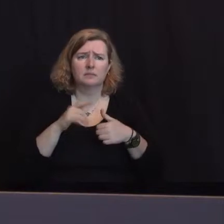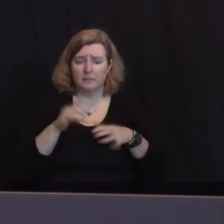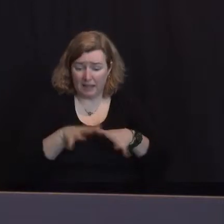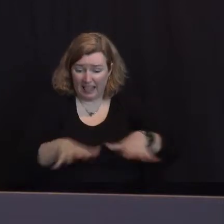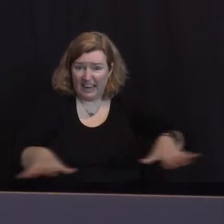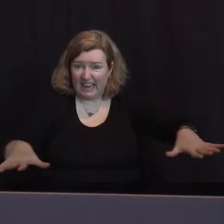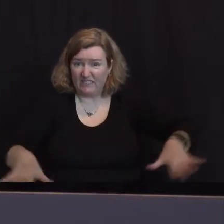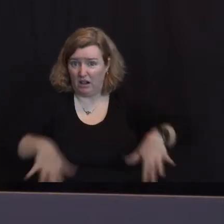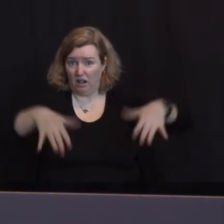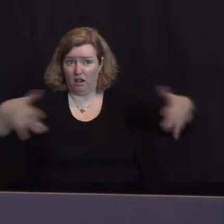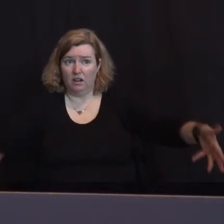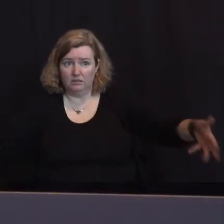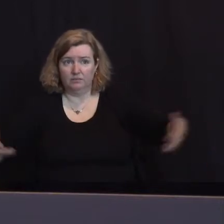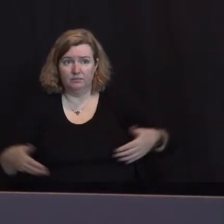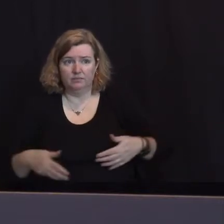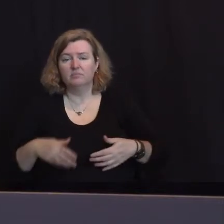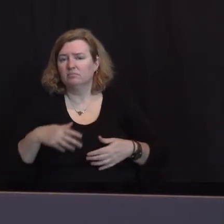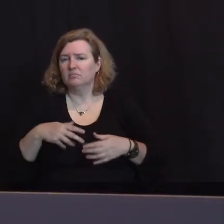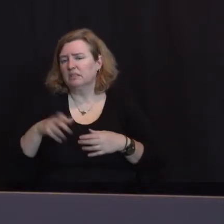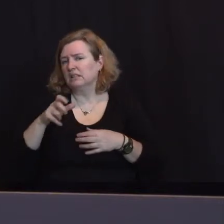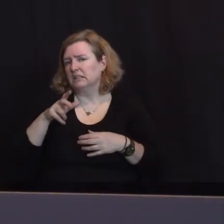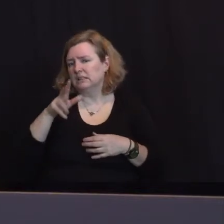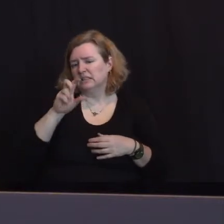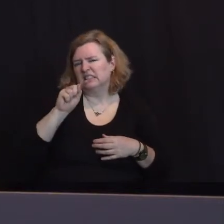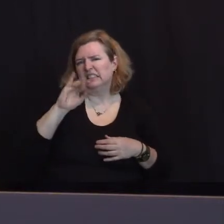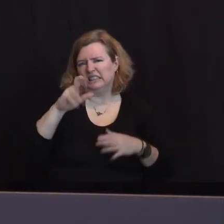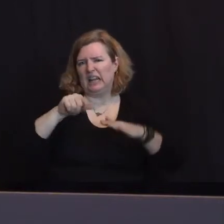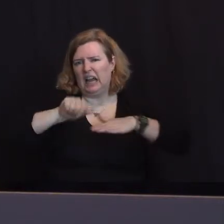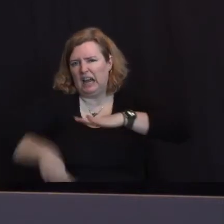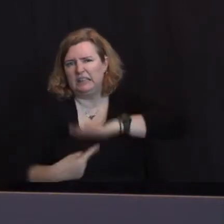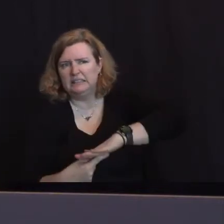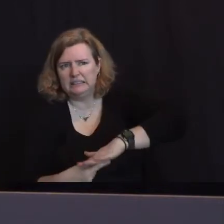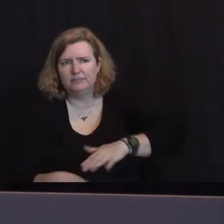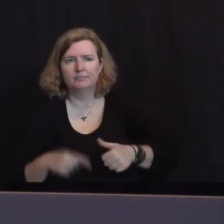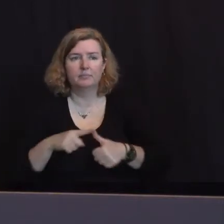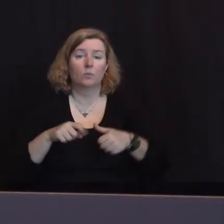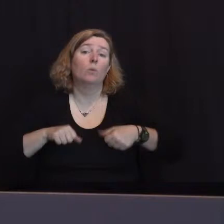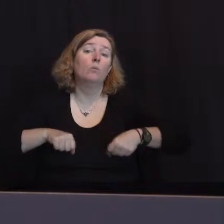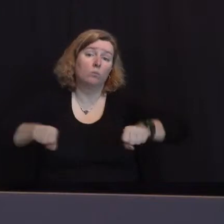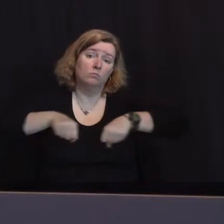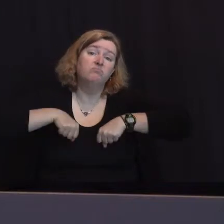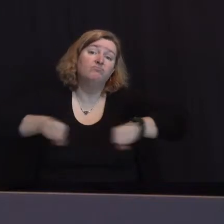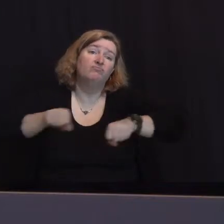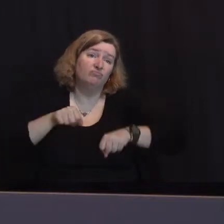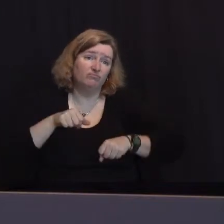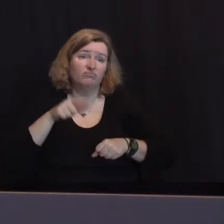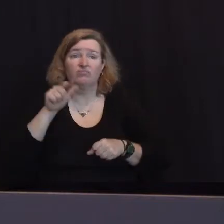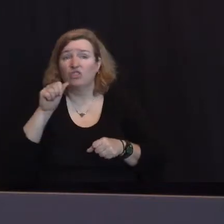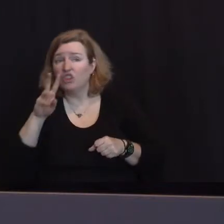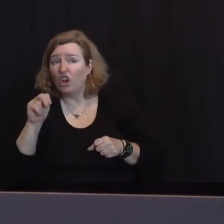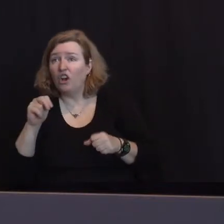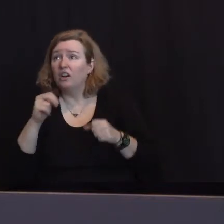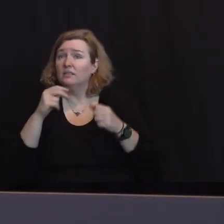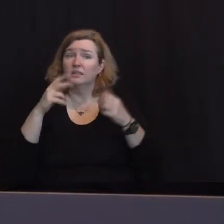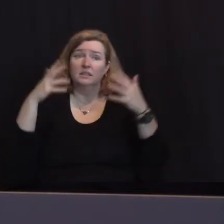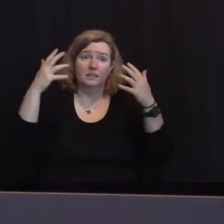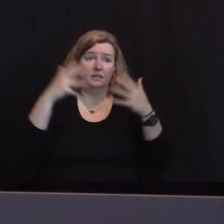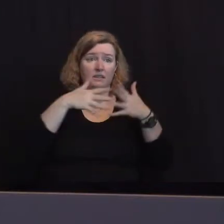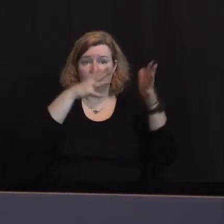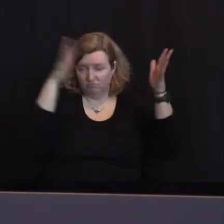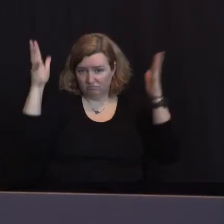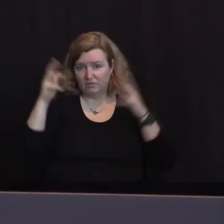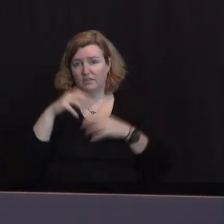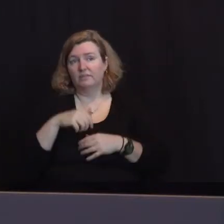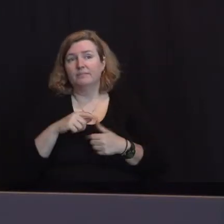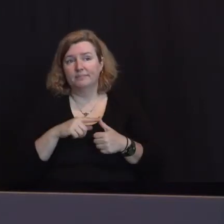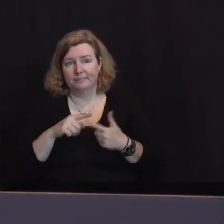hide. Make your yard less attractive to ticks by mowing lawns and trimming trees. Use EPA-registered repellent with